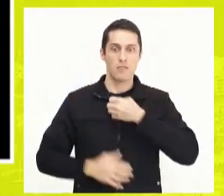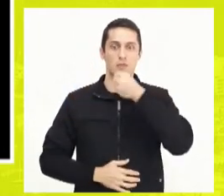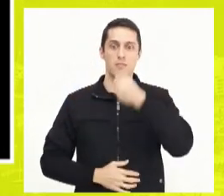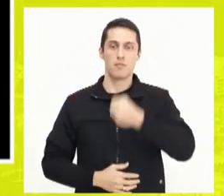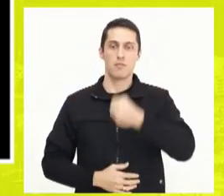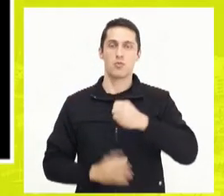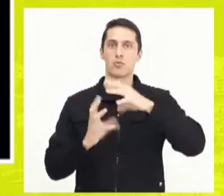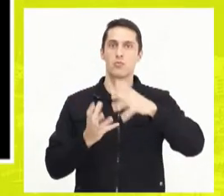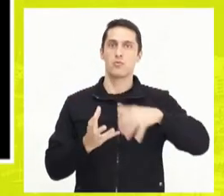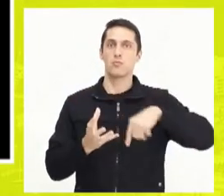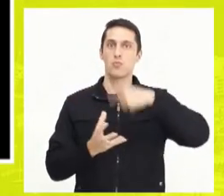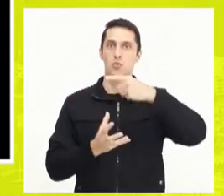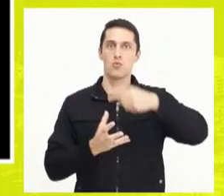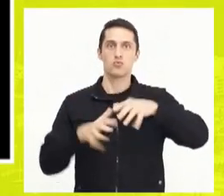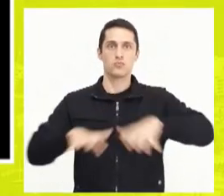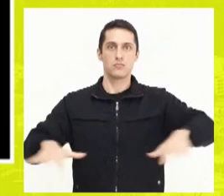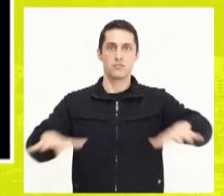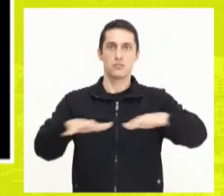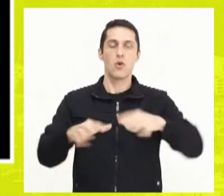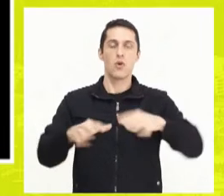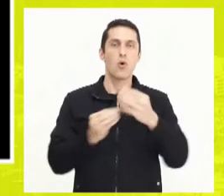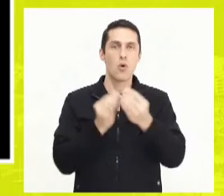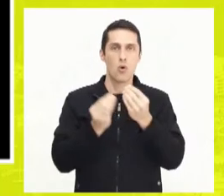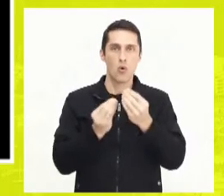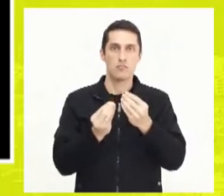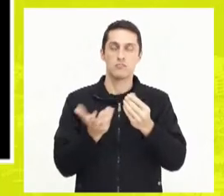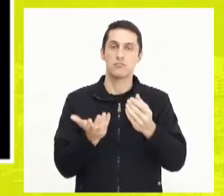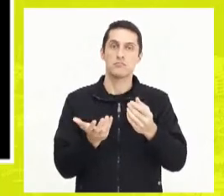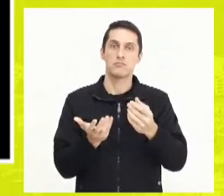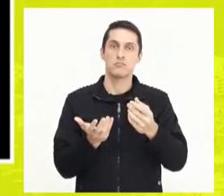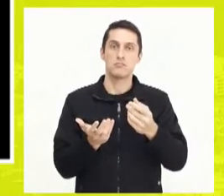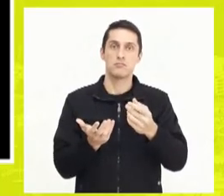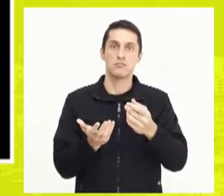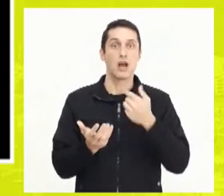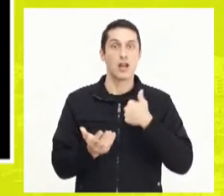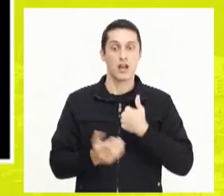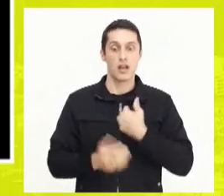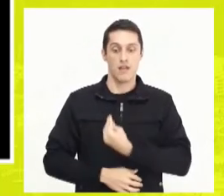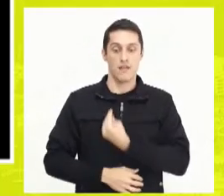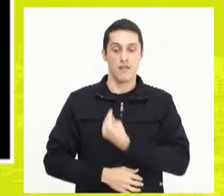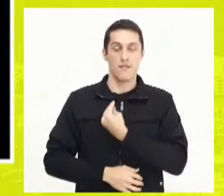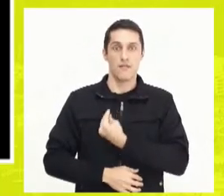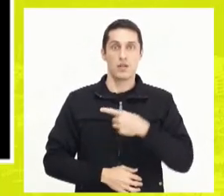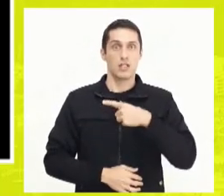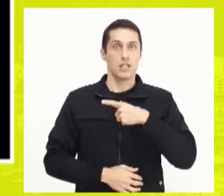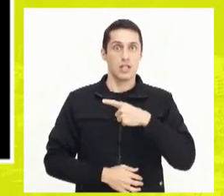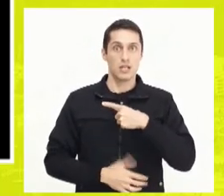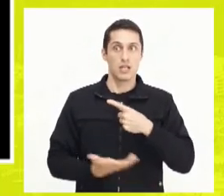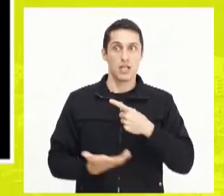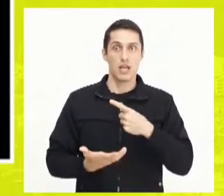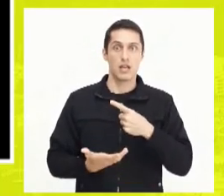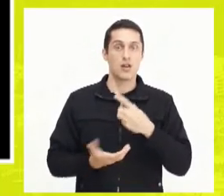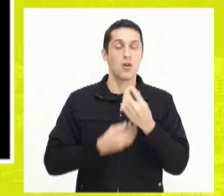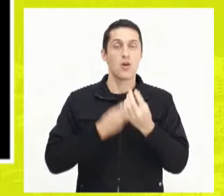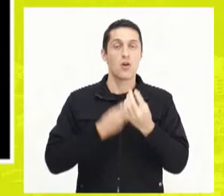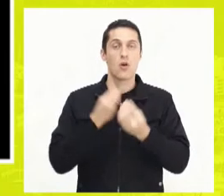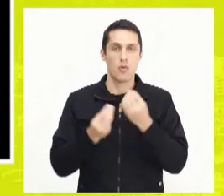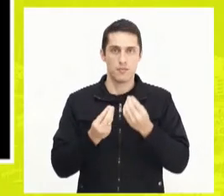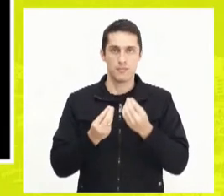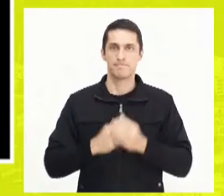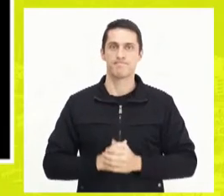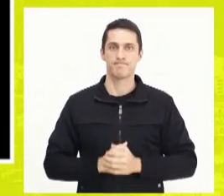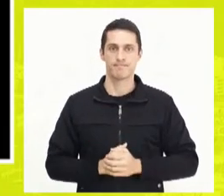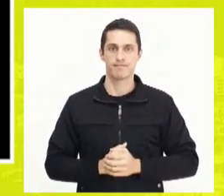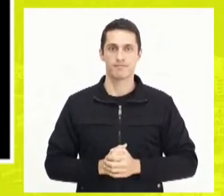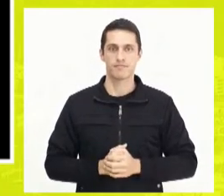how we see ourselves in the world how do we exist in the world and how this